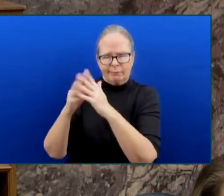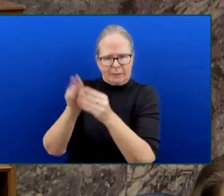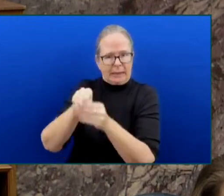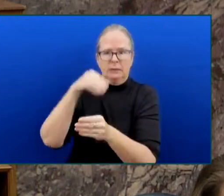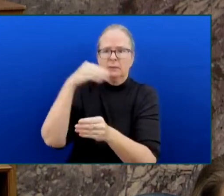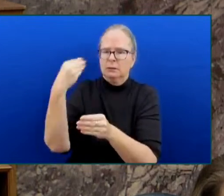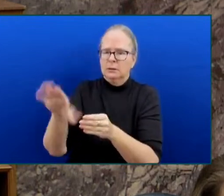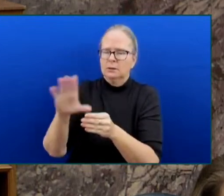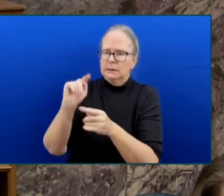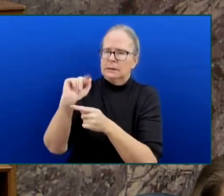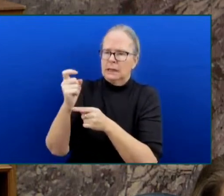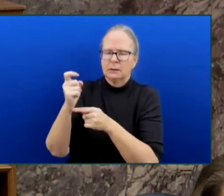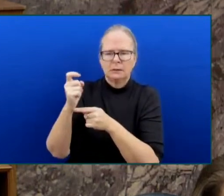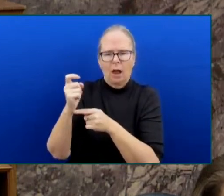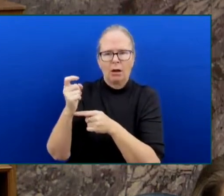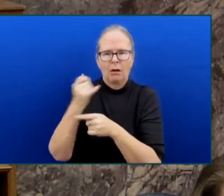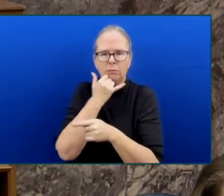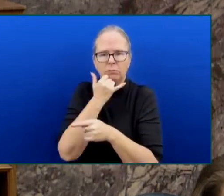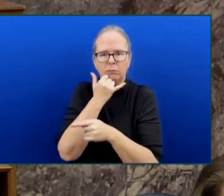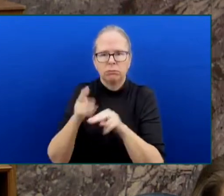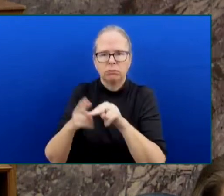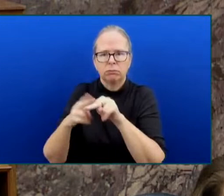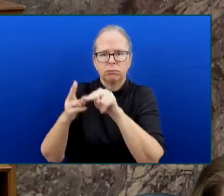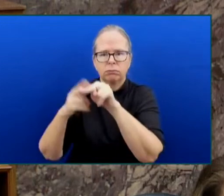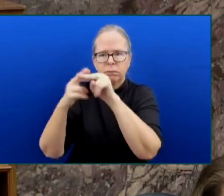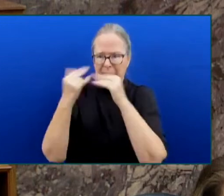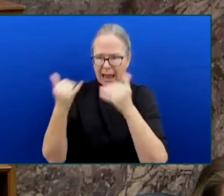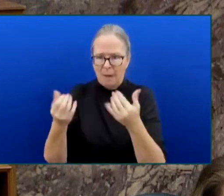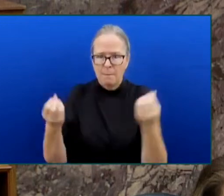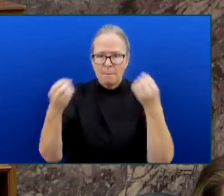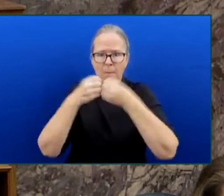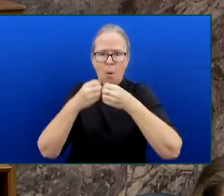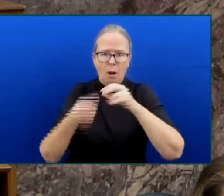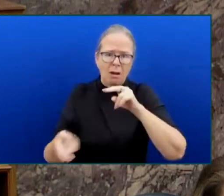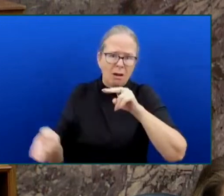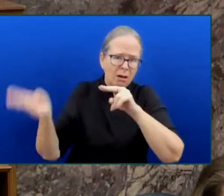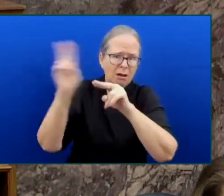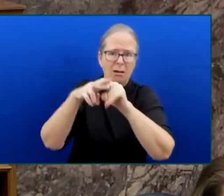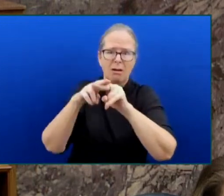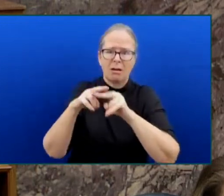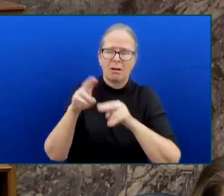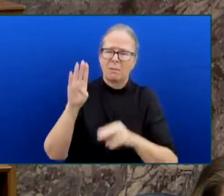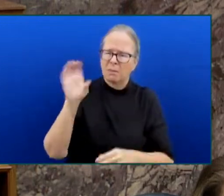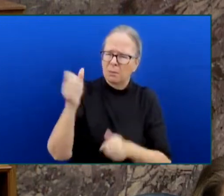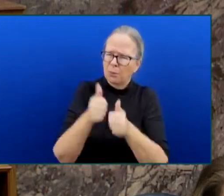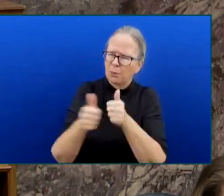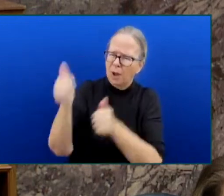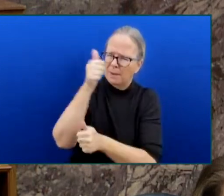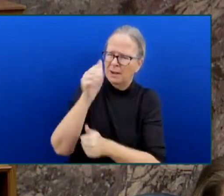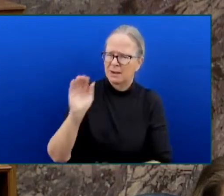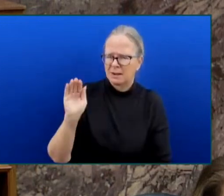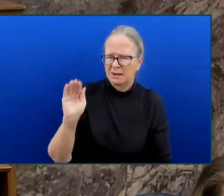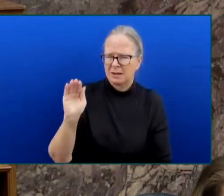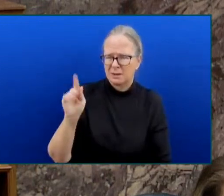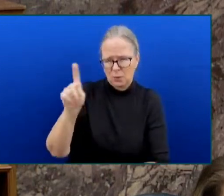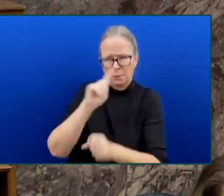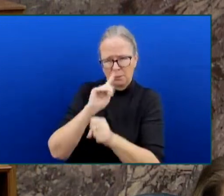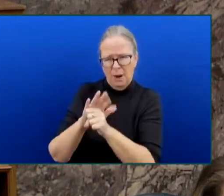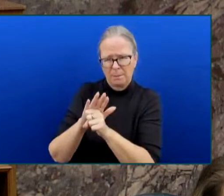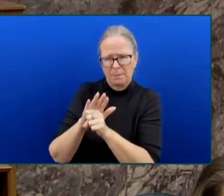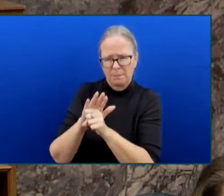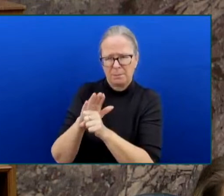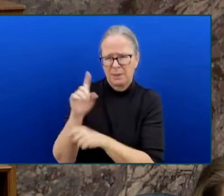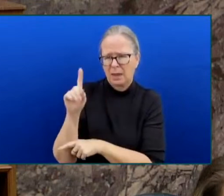to the Premier is straightforward. Will the Premier confirm his plans to hike the carbon tax to $170 a tonne as laid out in his own